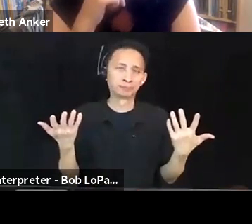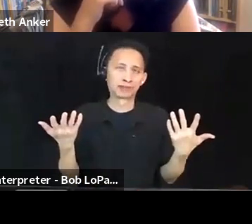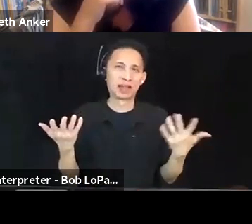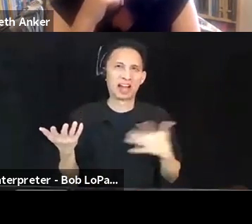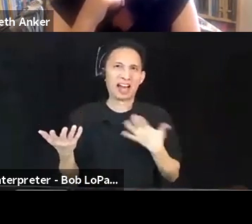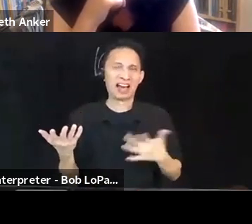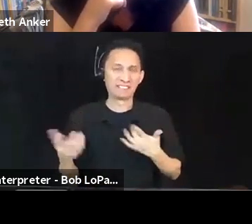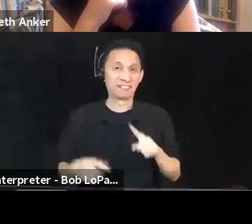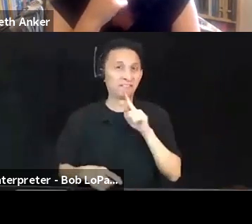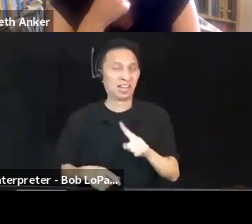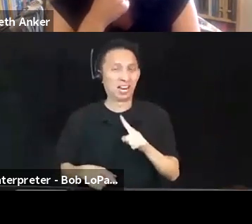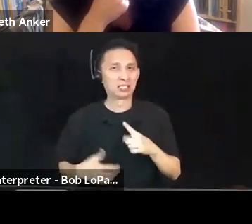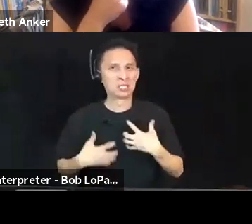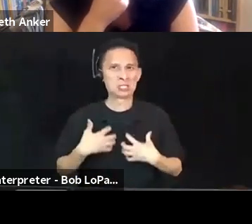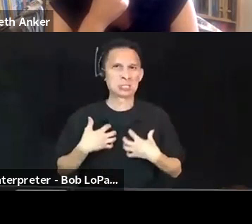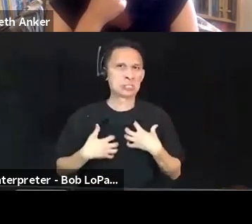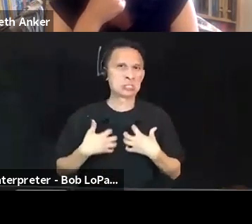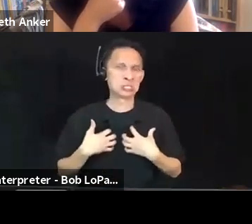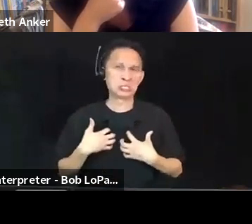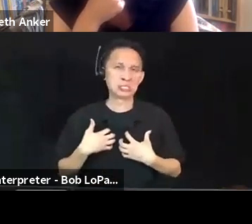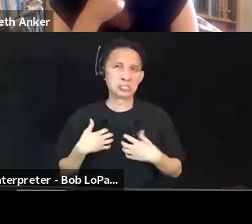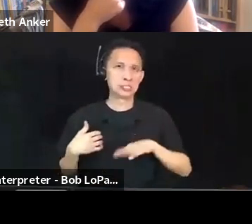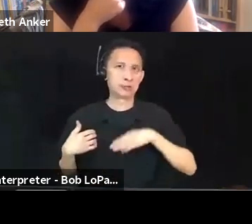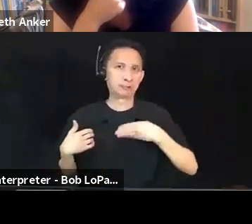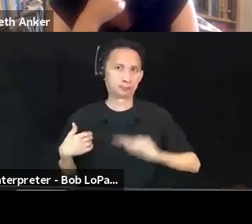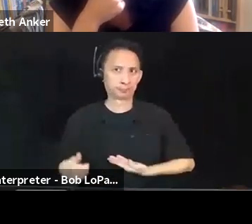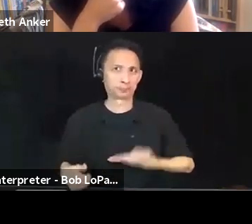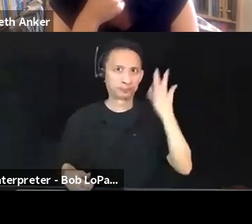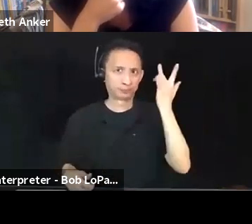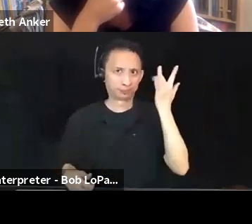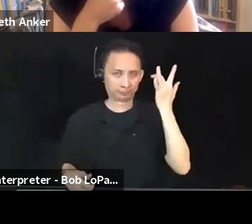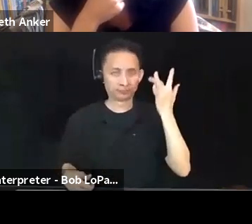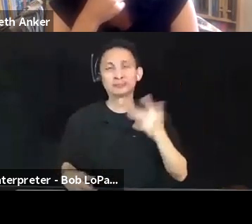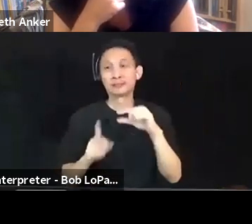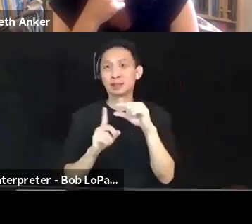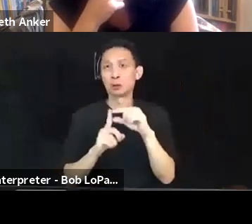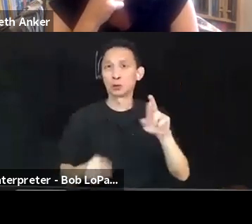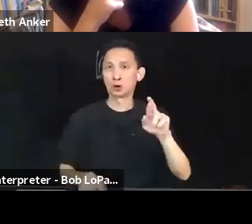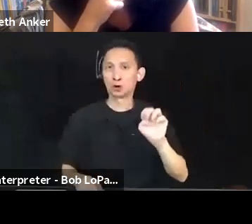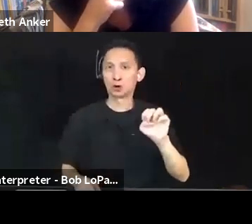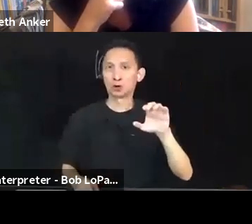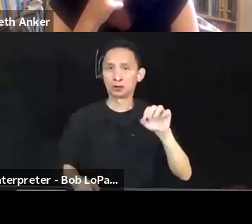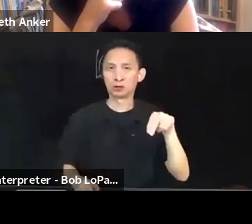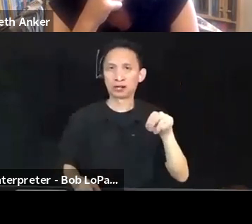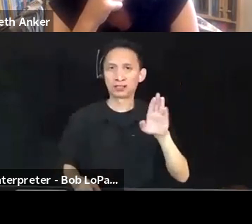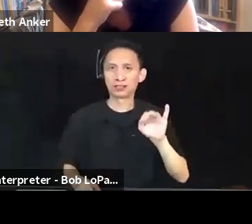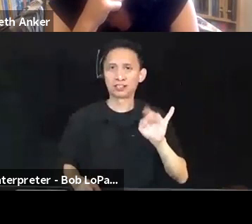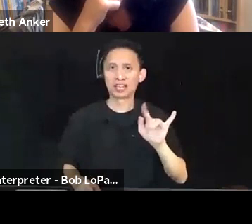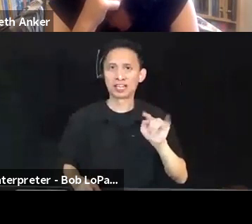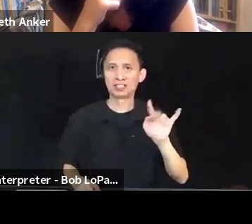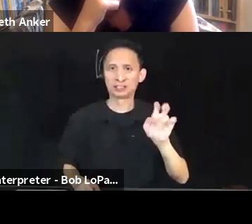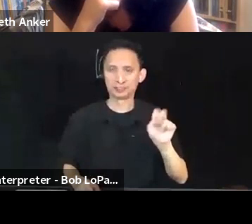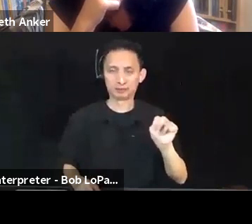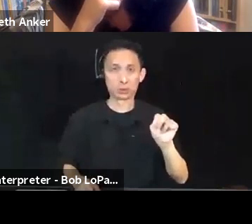troubles me by this then, is that if we talk about reconciliation, and it's a point which you raised, David, if we think about